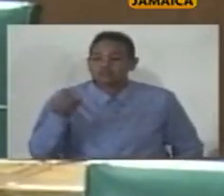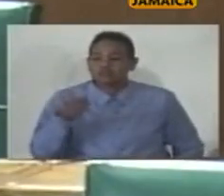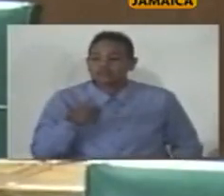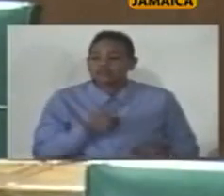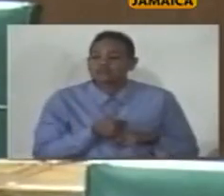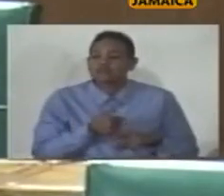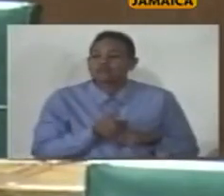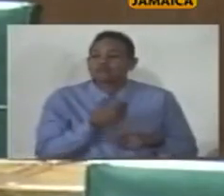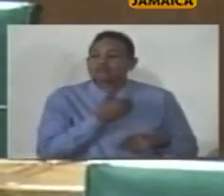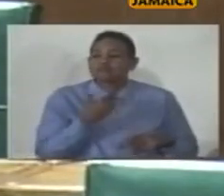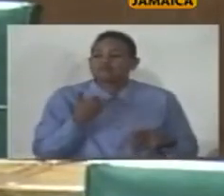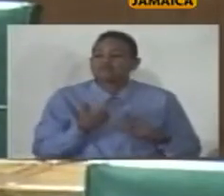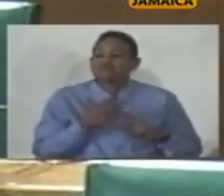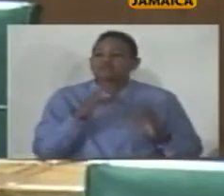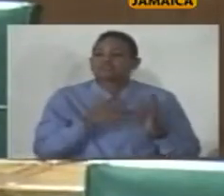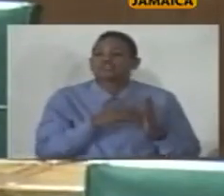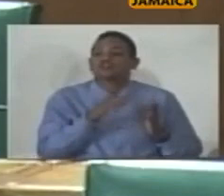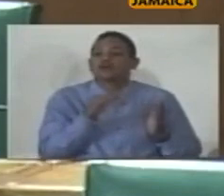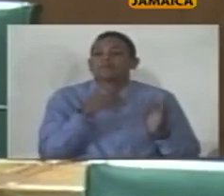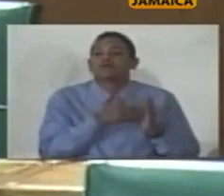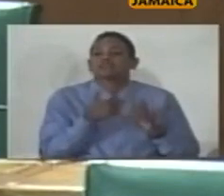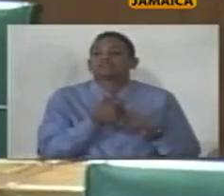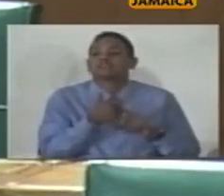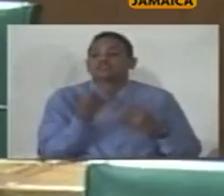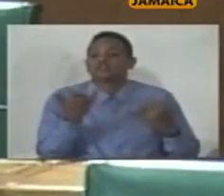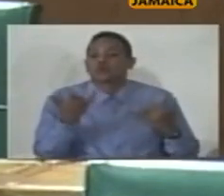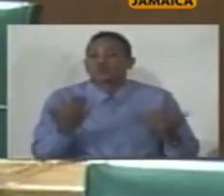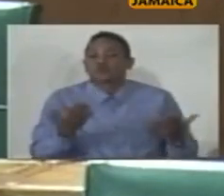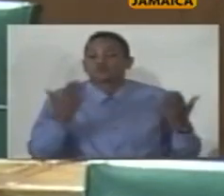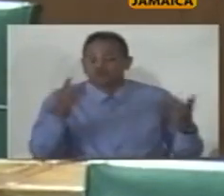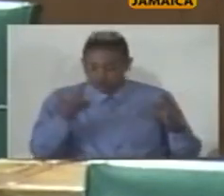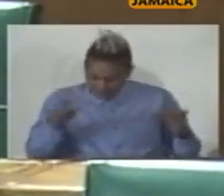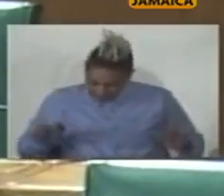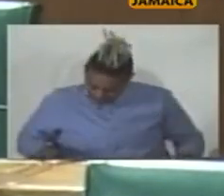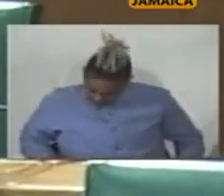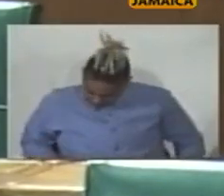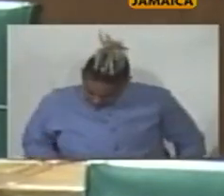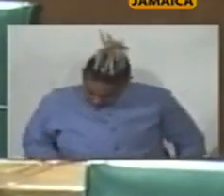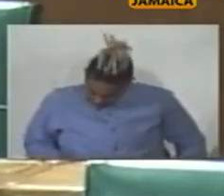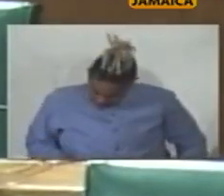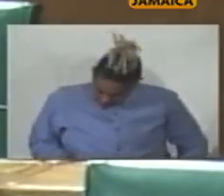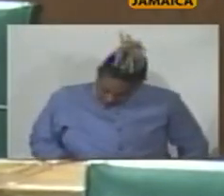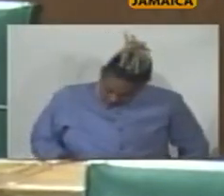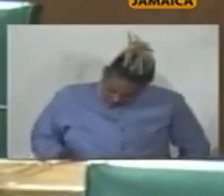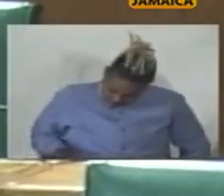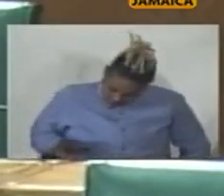ask the member from Central Manchester. He would now put the question.